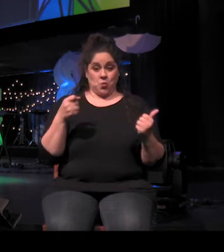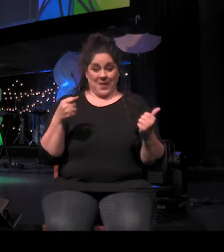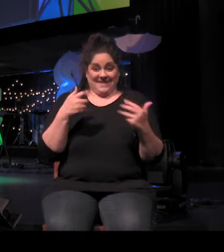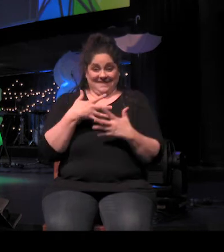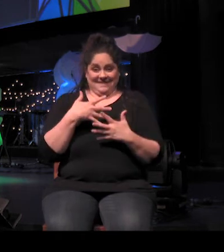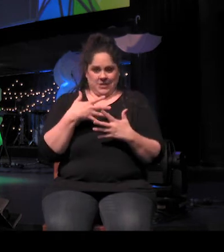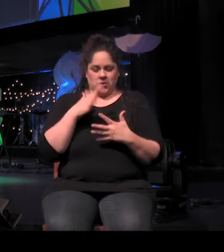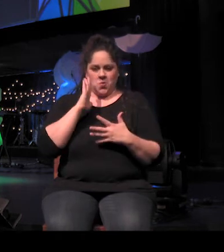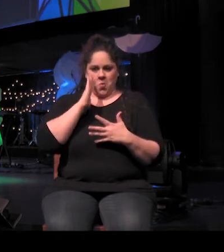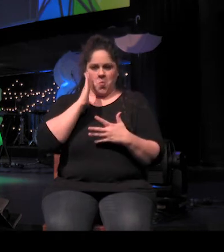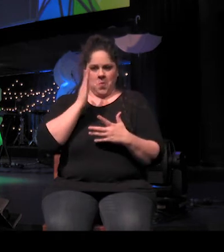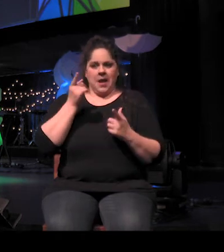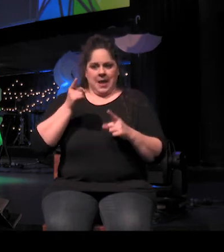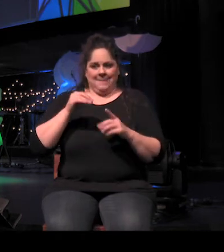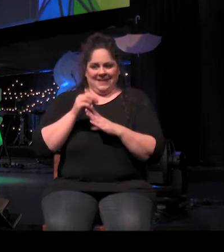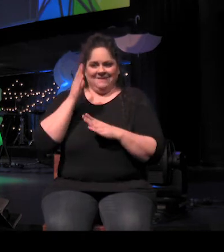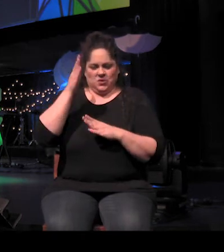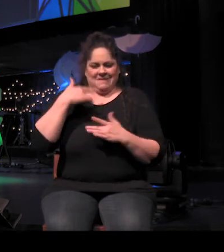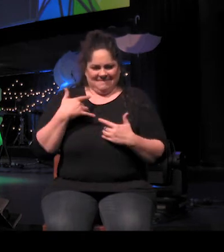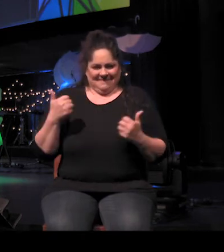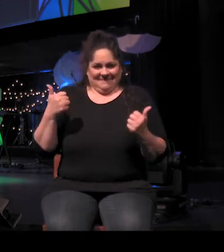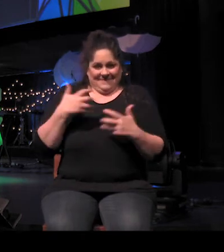happen in the future,